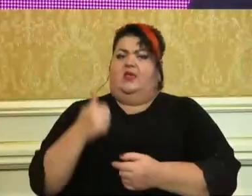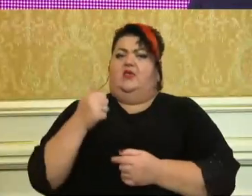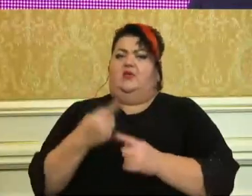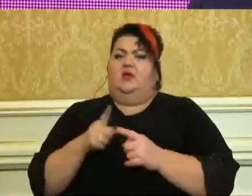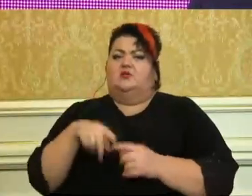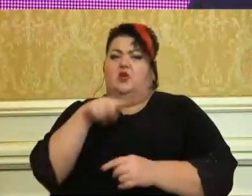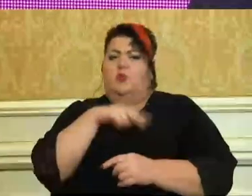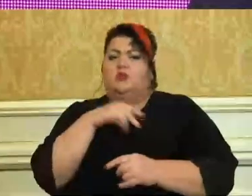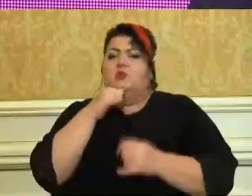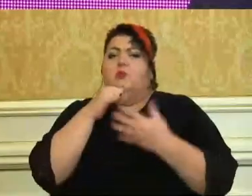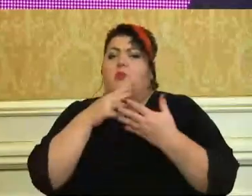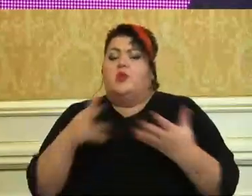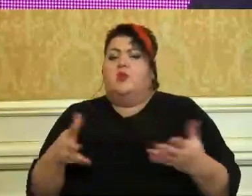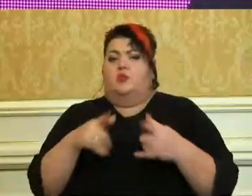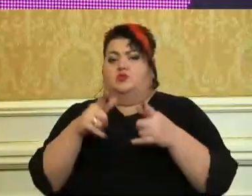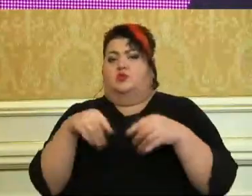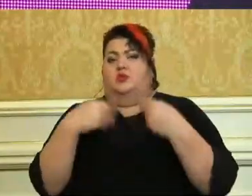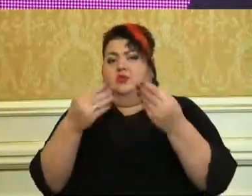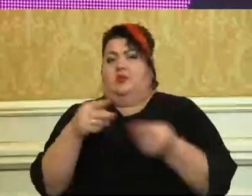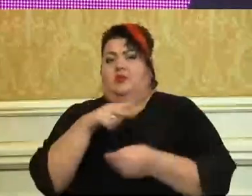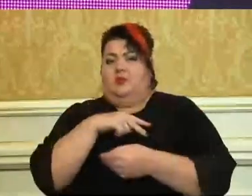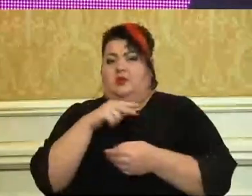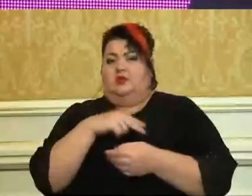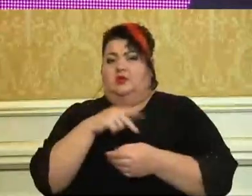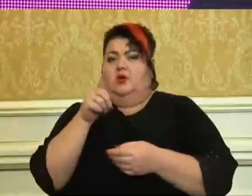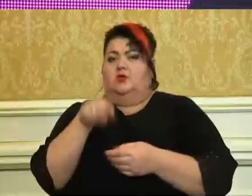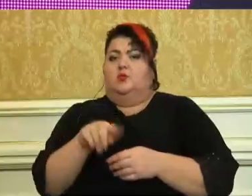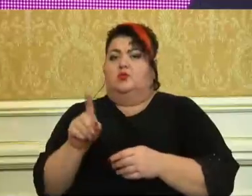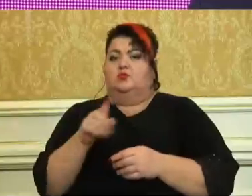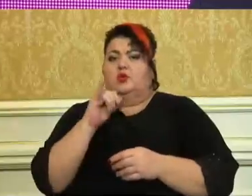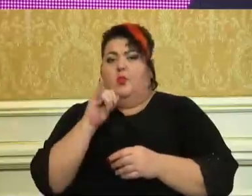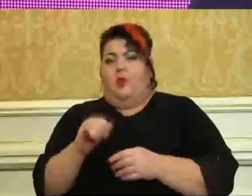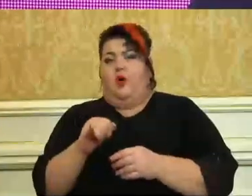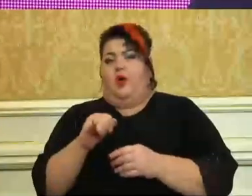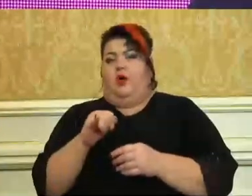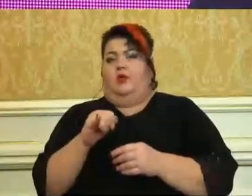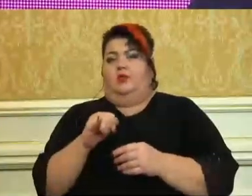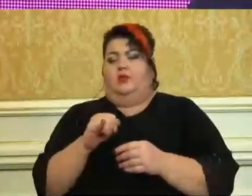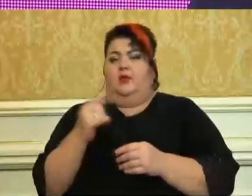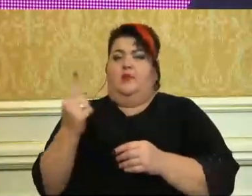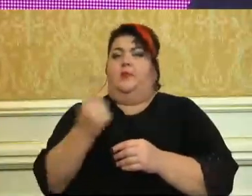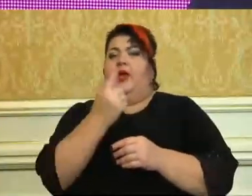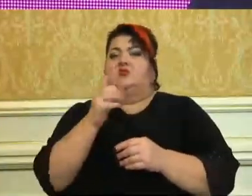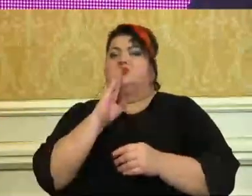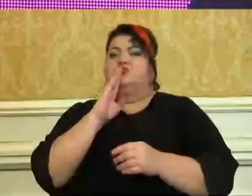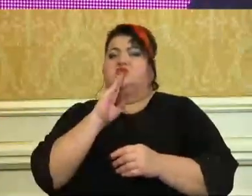the young scientists, and one woman